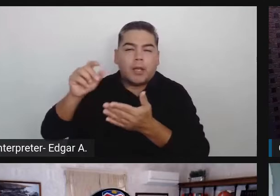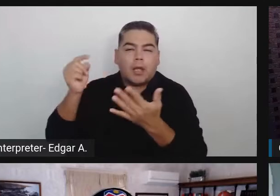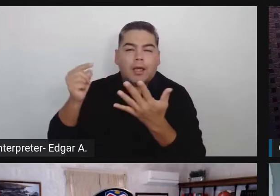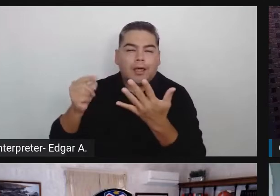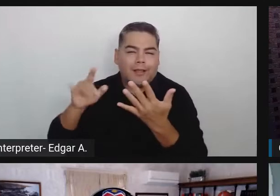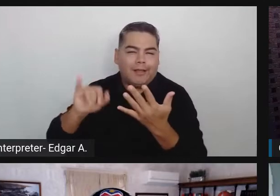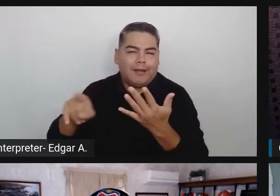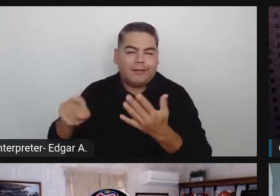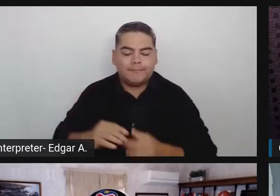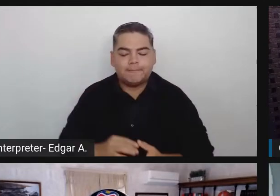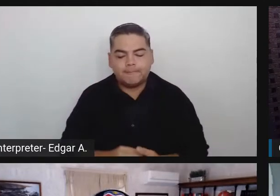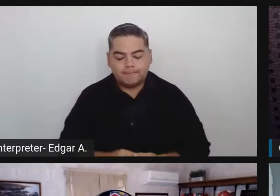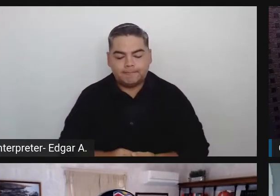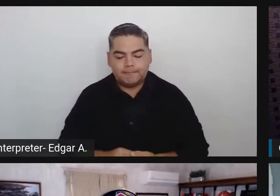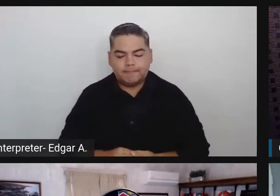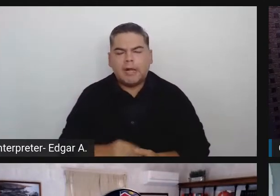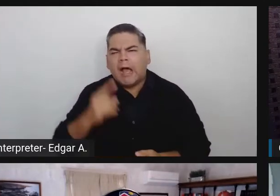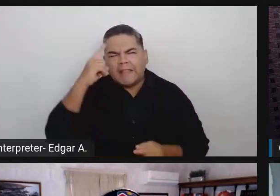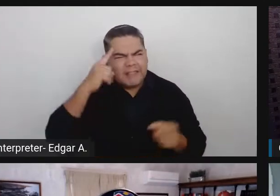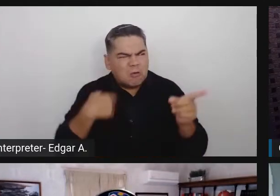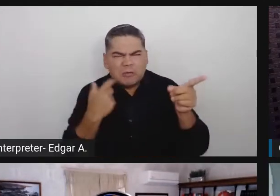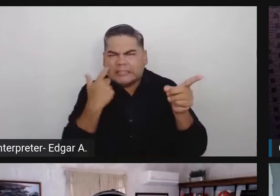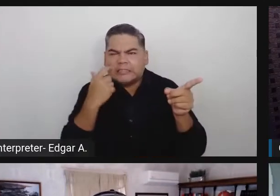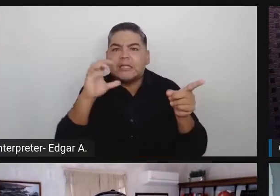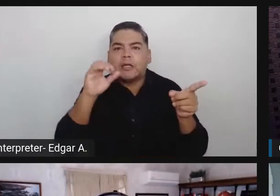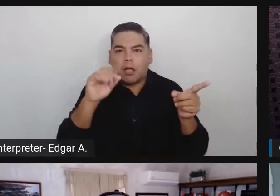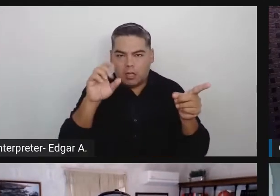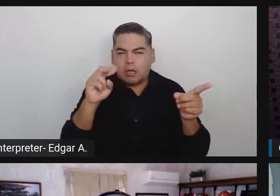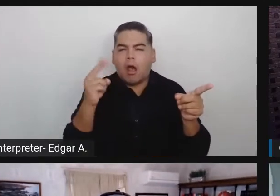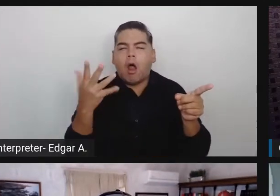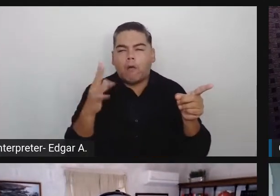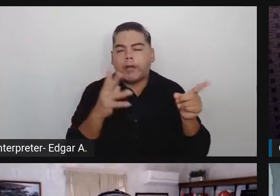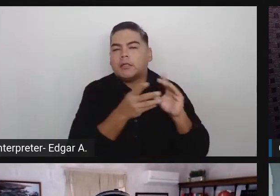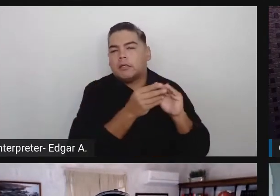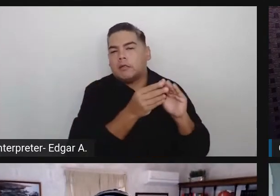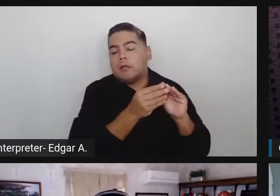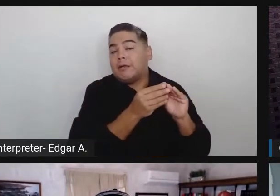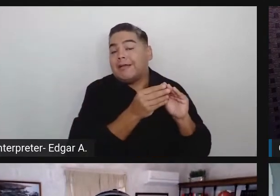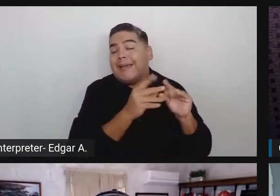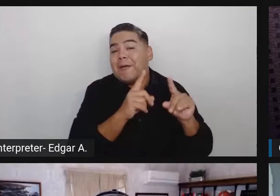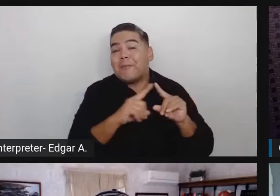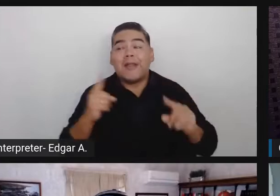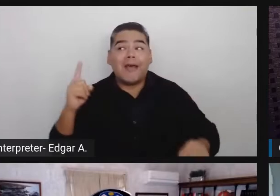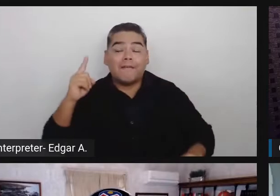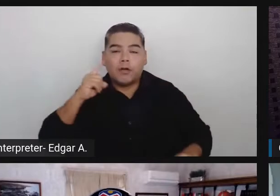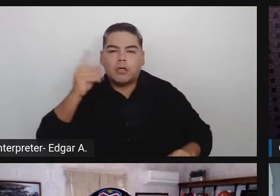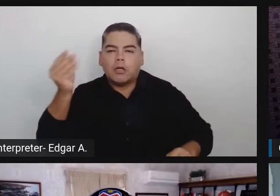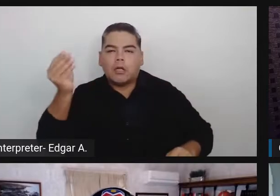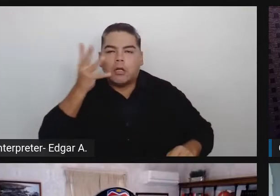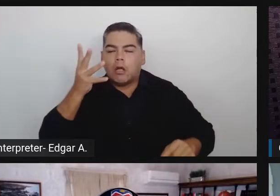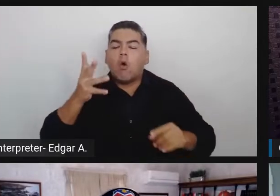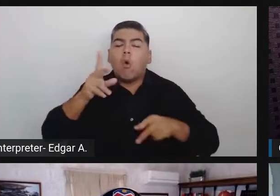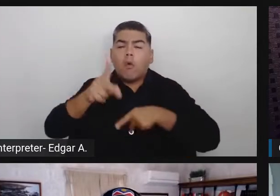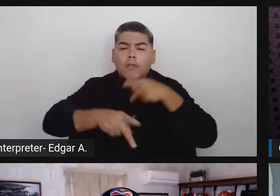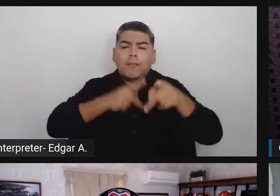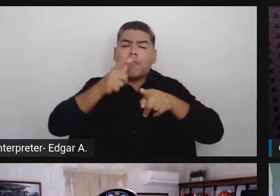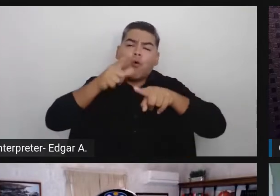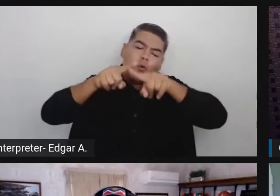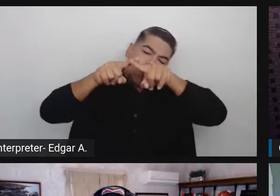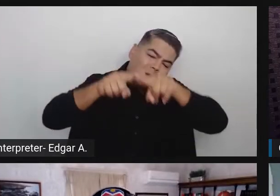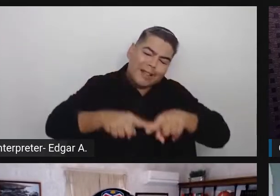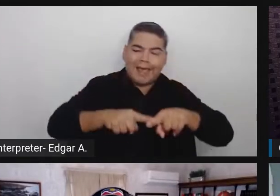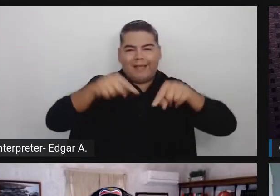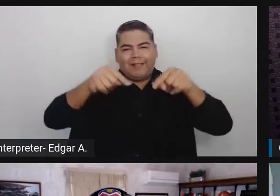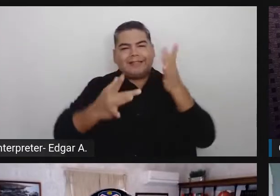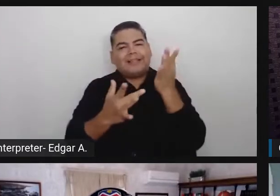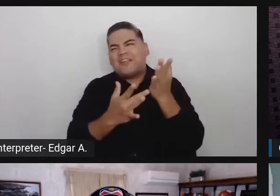was one that Colleen mentioned already or not, but one that I've heard before is, well, the people who rely on this assistive technology, they aren't our customers. They don't use